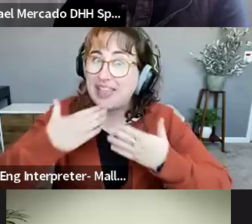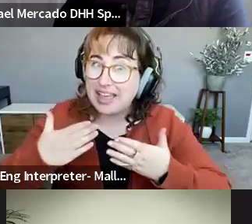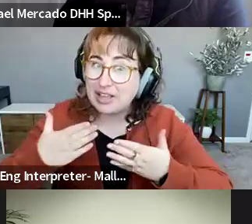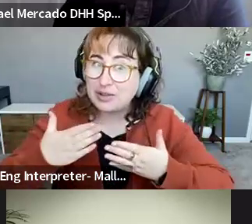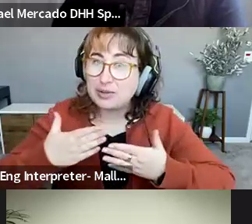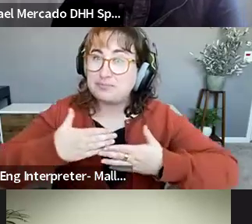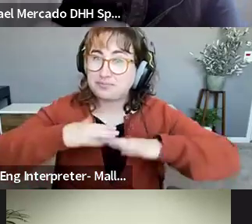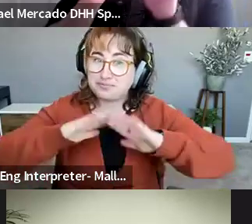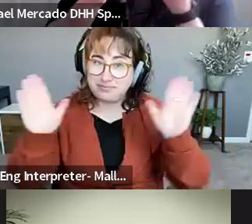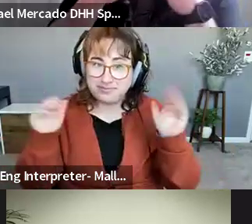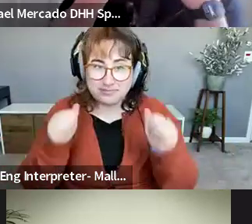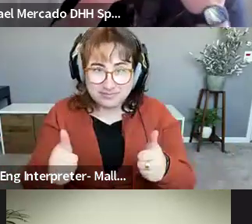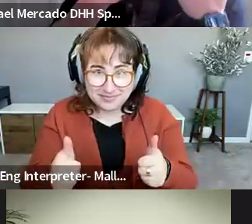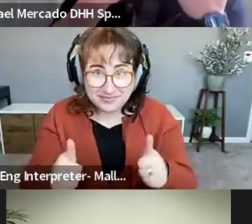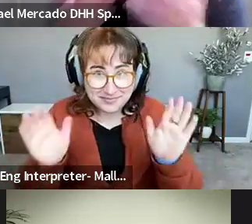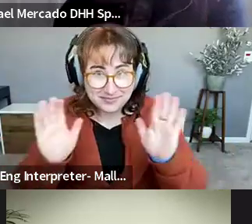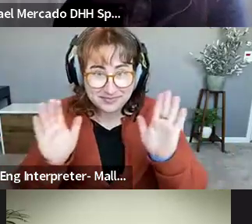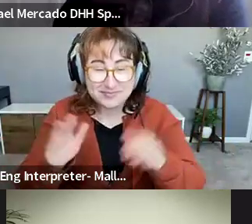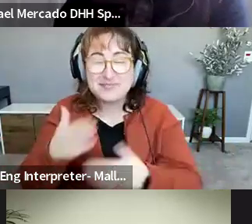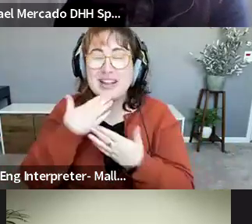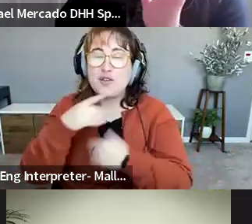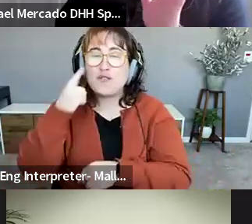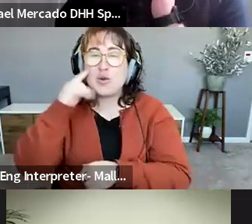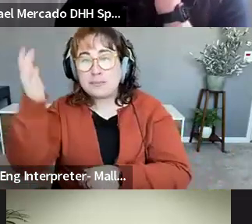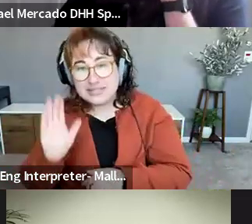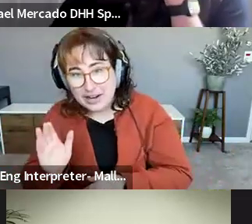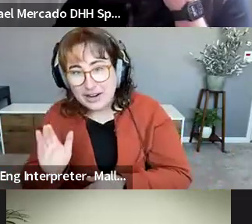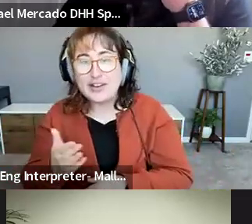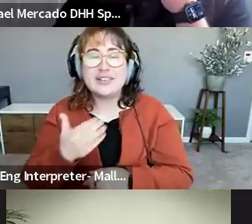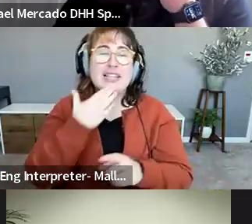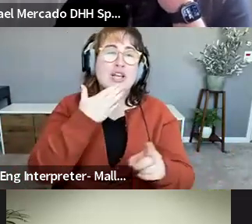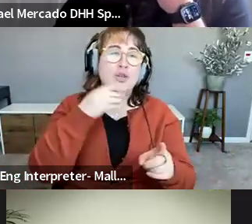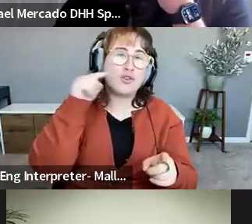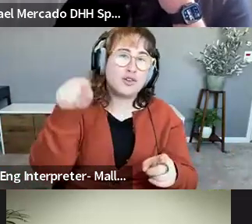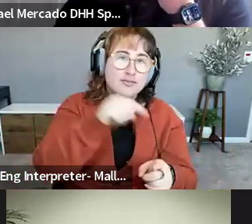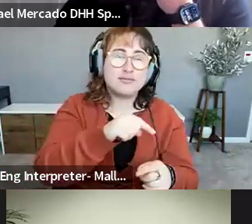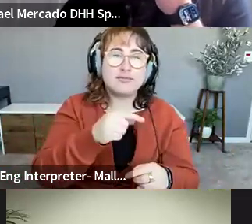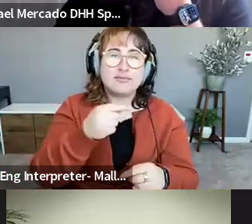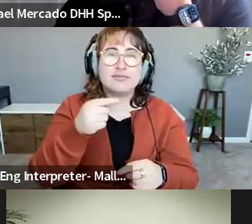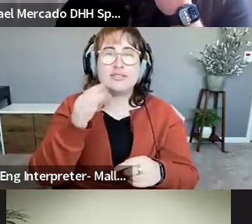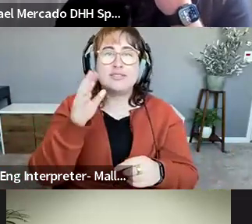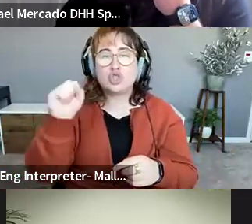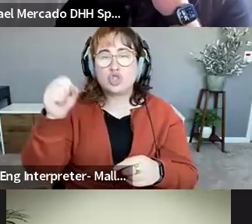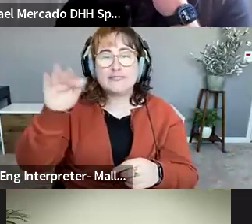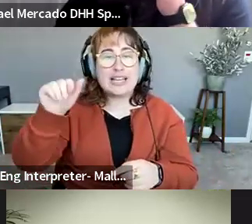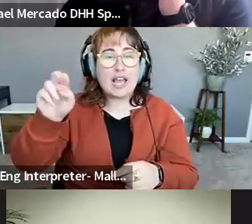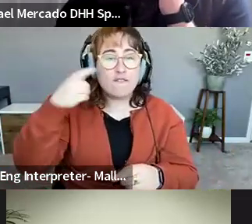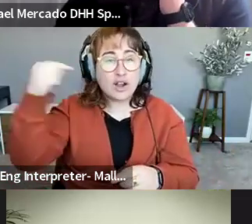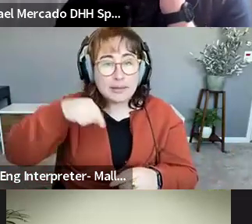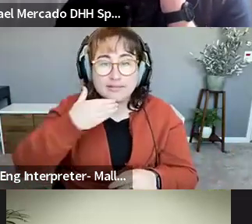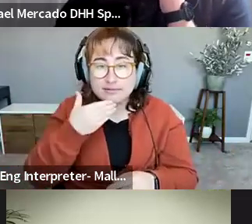joining us here today. Thank you for our presenters. And thank you for Shift Care for coming,